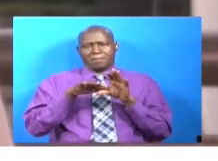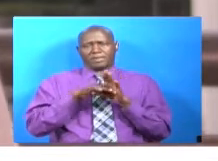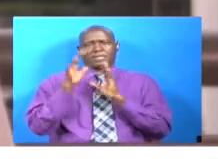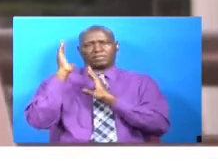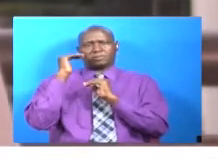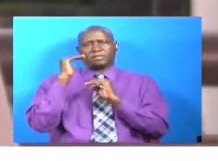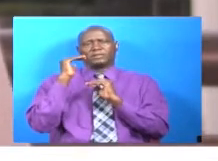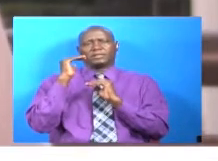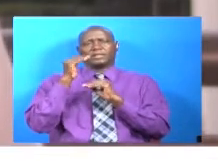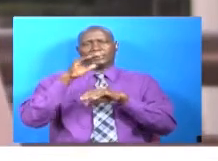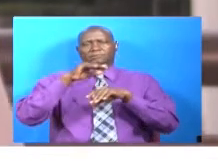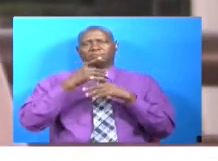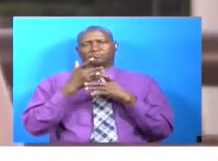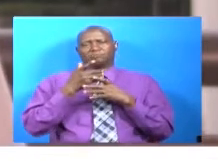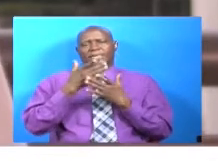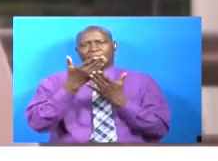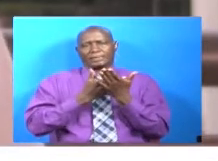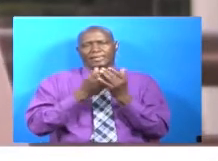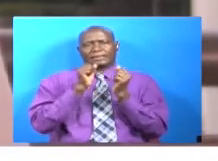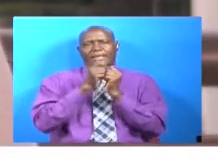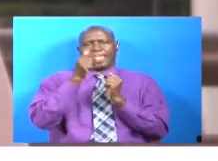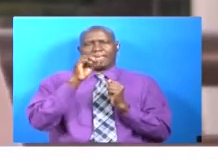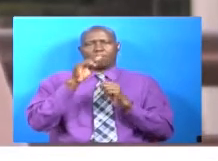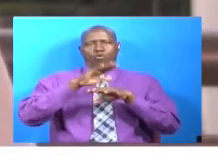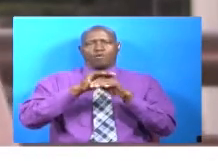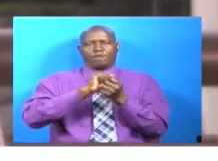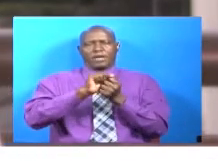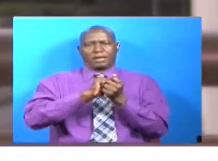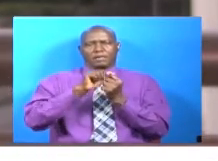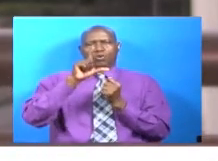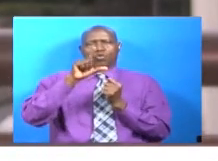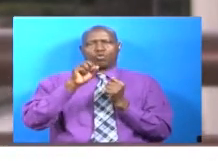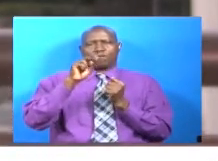a.m. on Friday. Dickens Luvanda, Hope TV News Watch in Nairobi County.